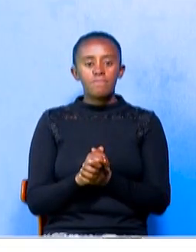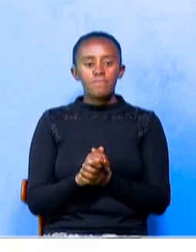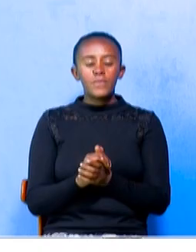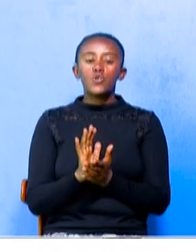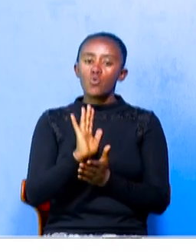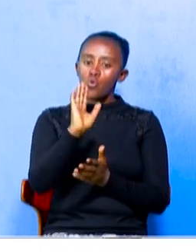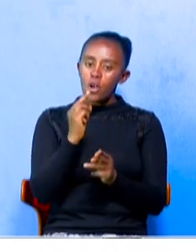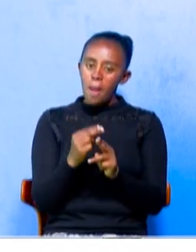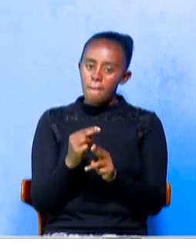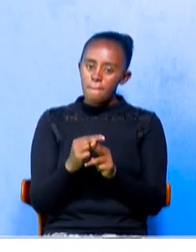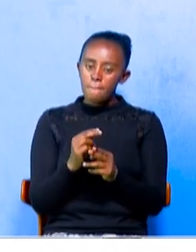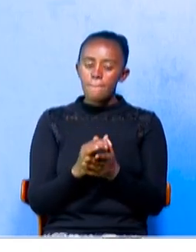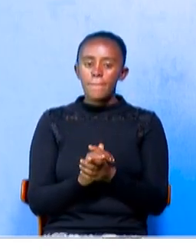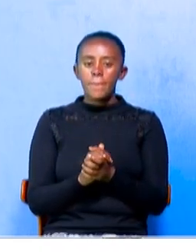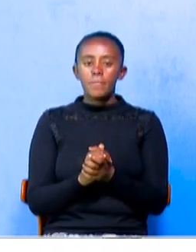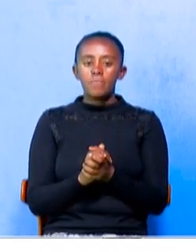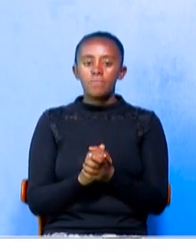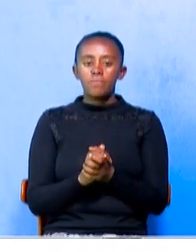your name?